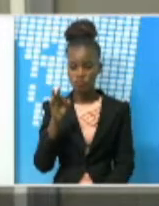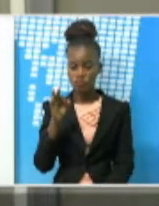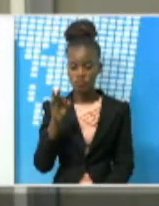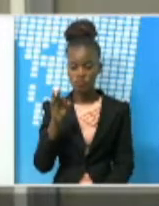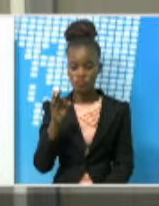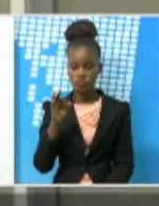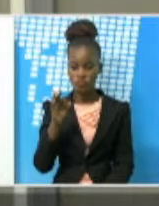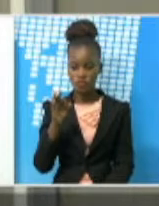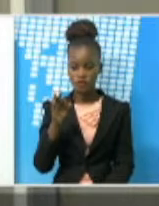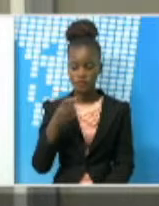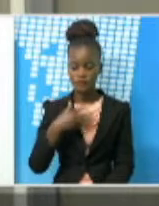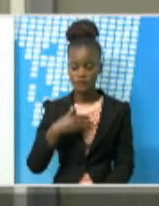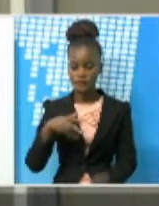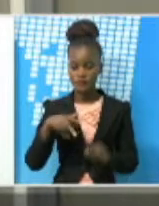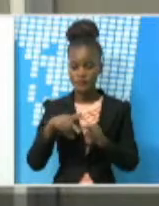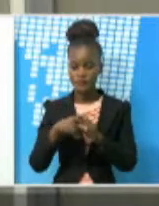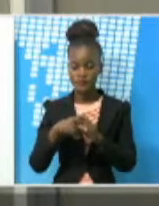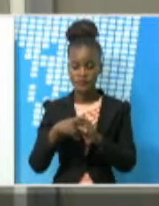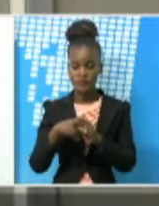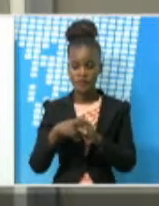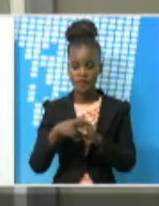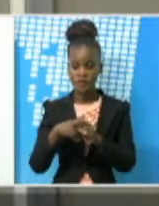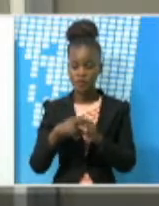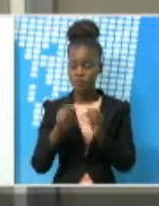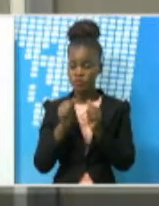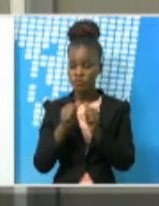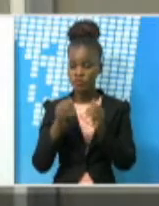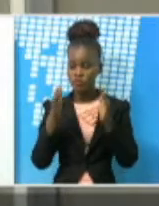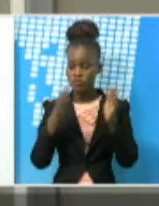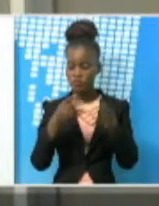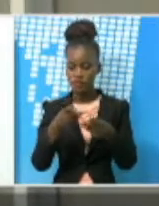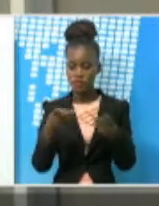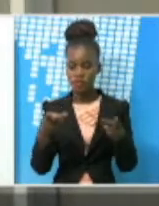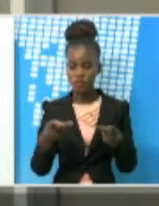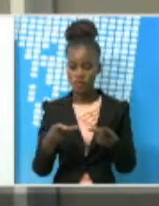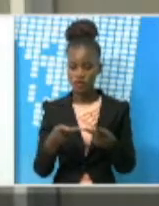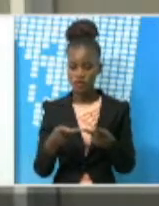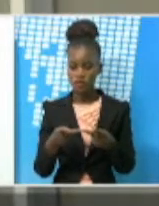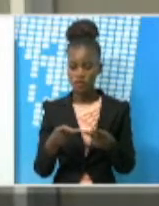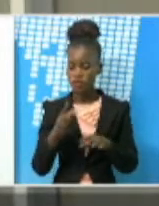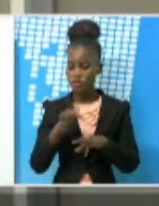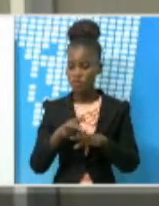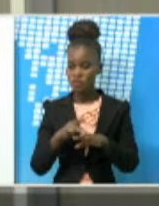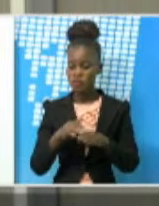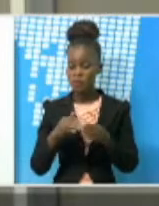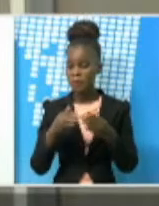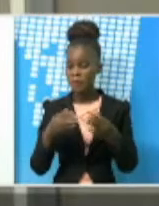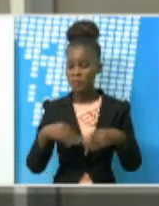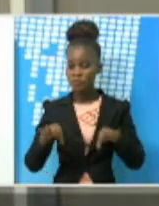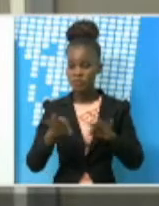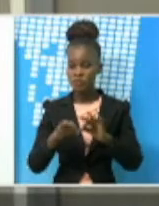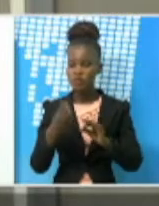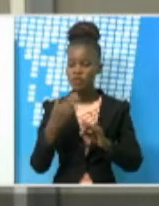you have to fit in with our strategic areas that we have looked at. And more importantly, you need to